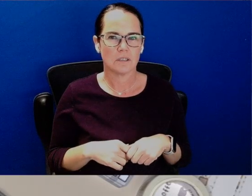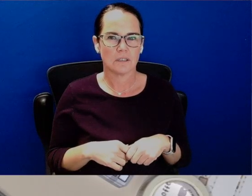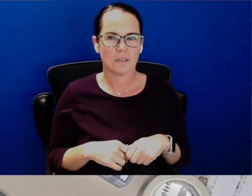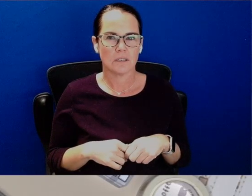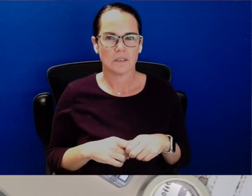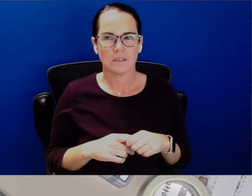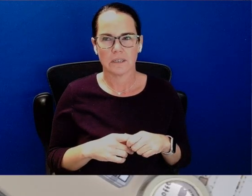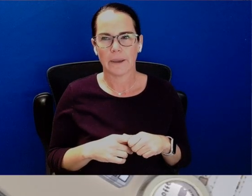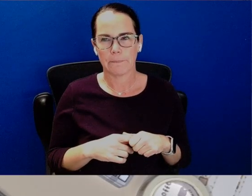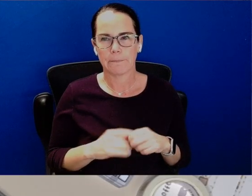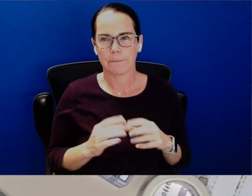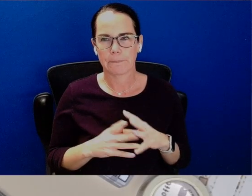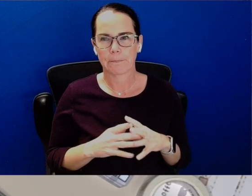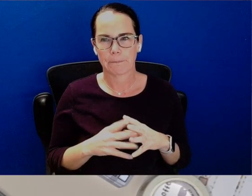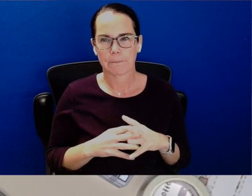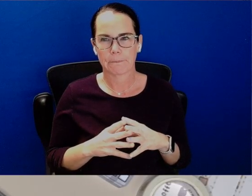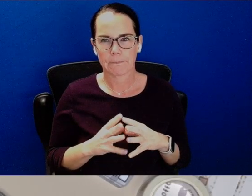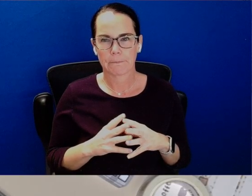Yeah.